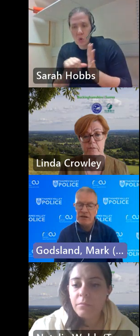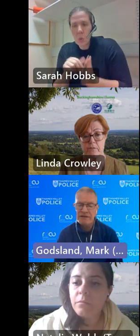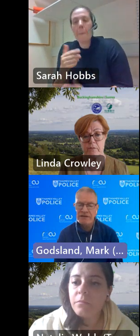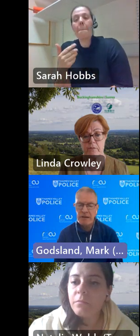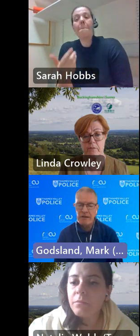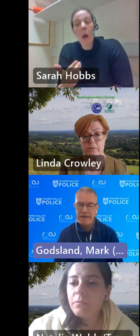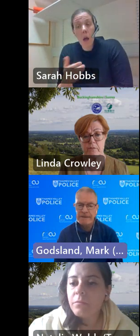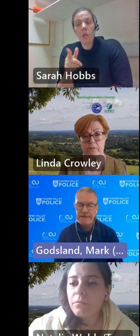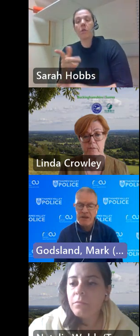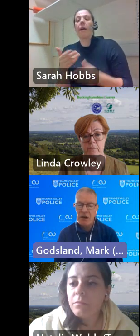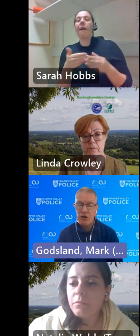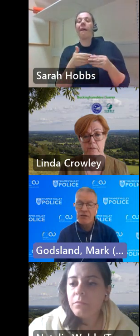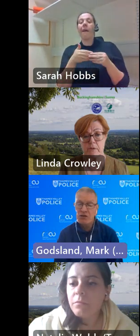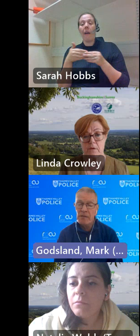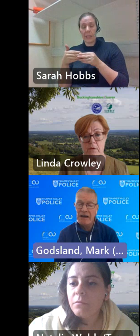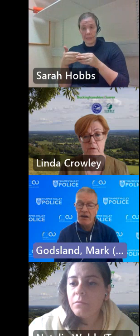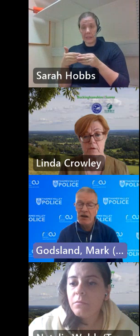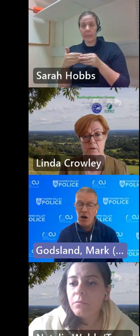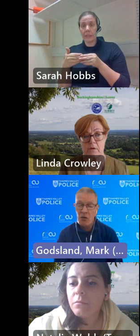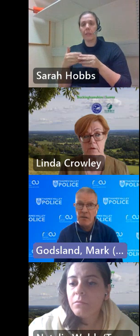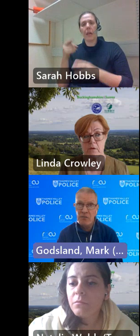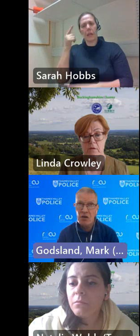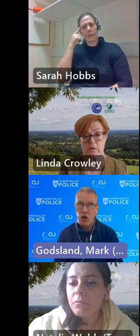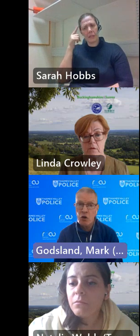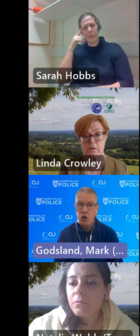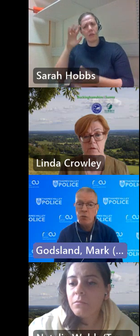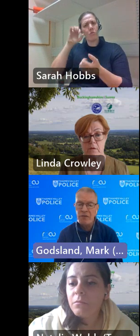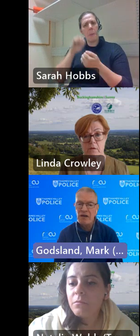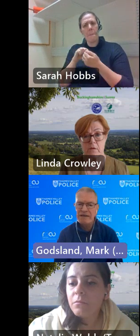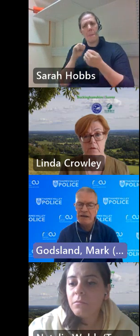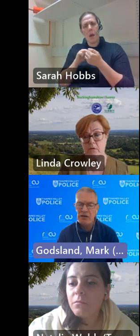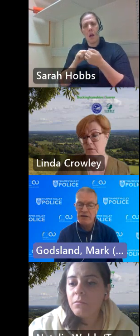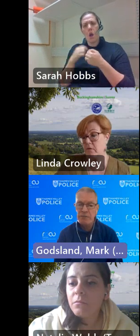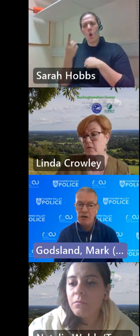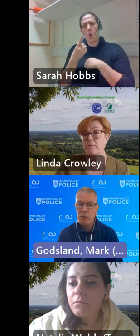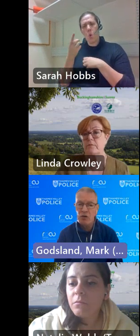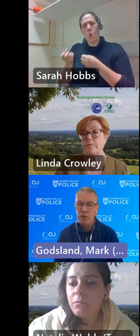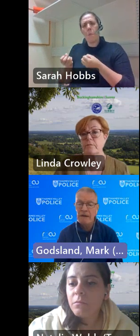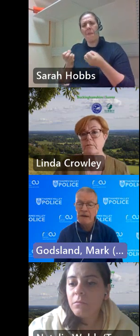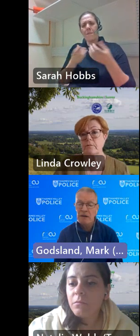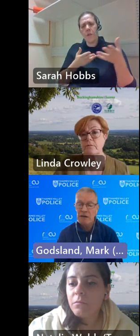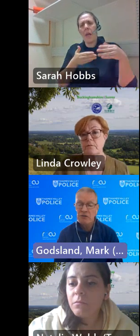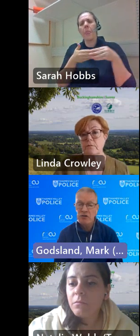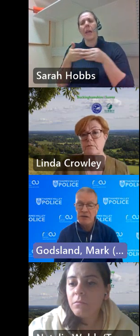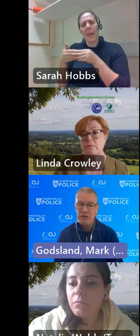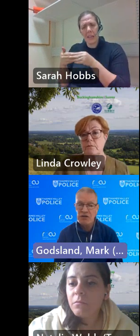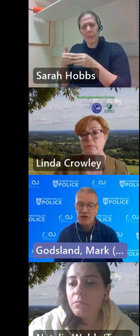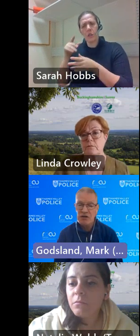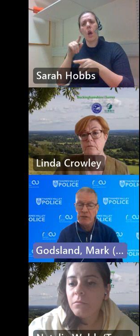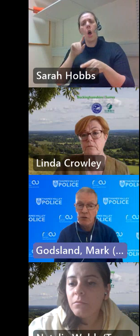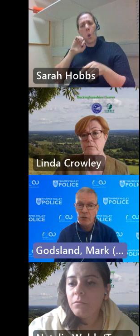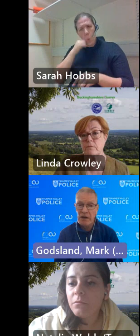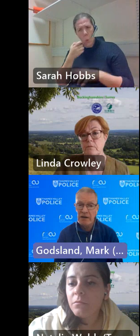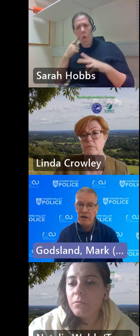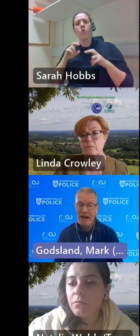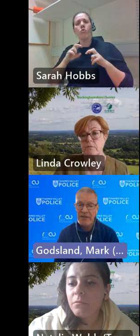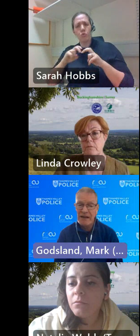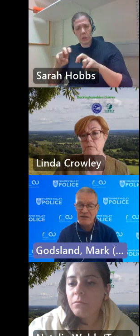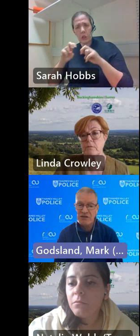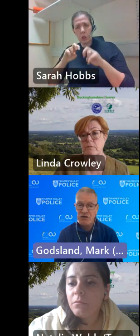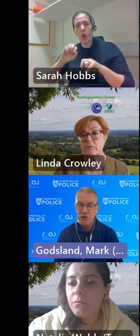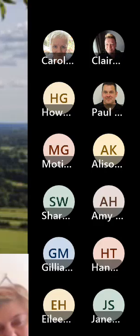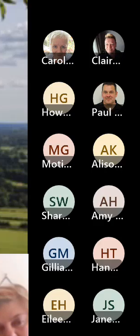there is guidance about it. And off the top of my head, I can't remember who provides that guidance, but I will do a bit of research for you, and